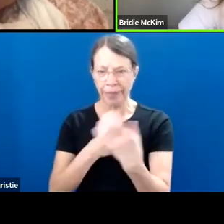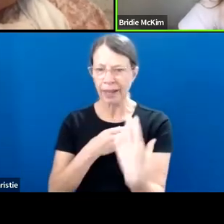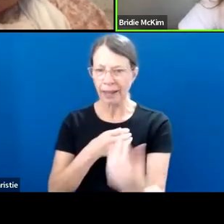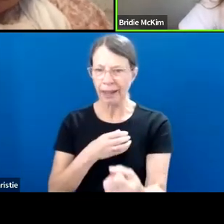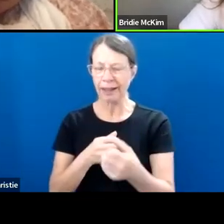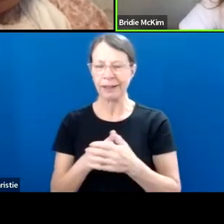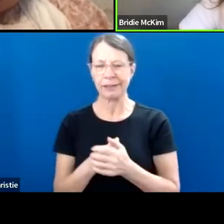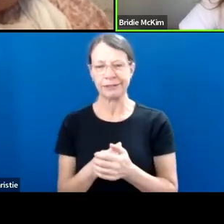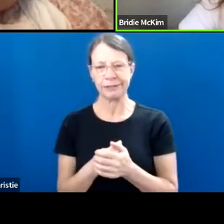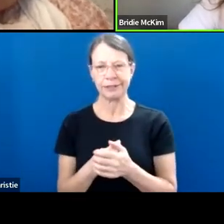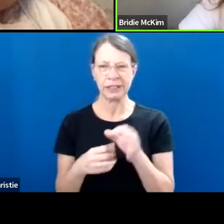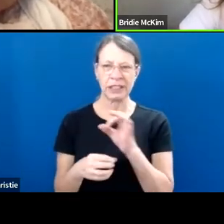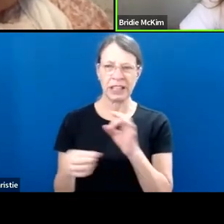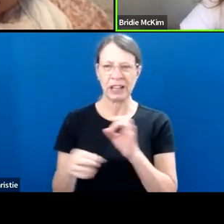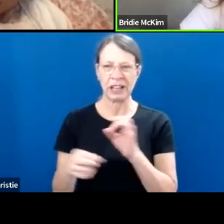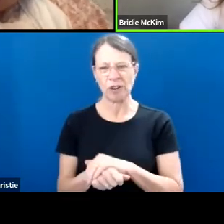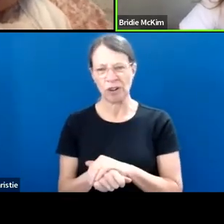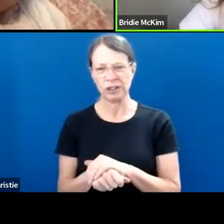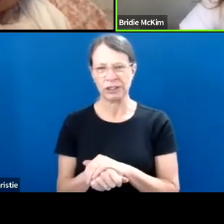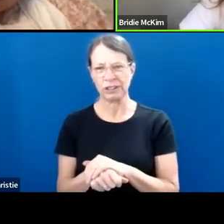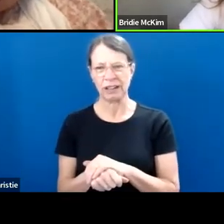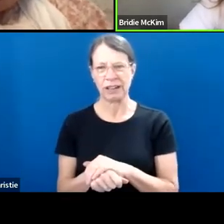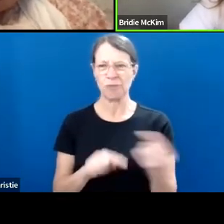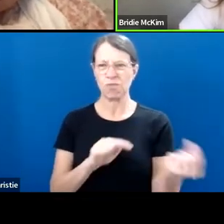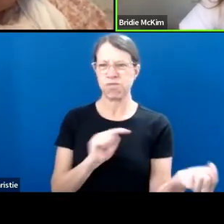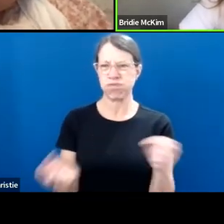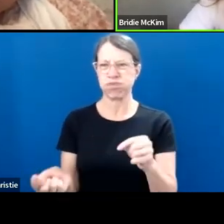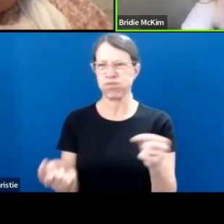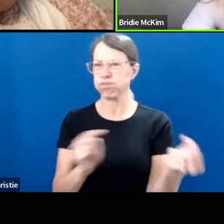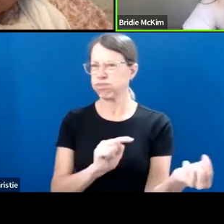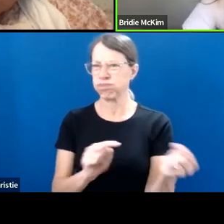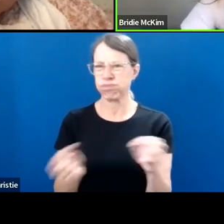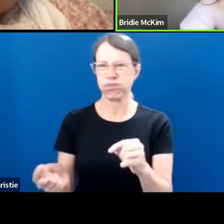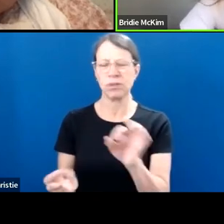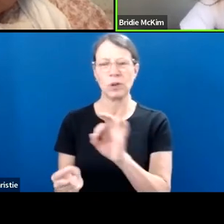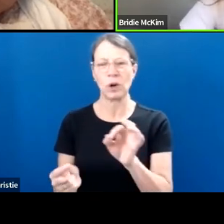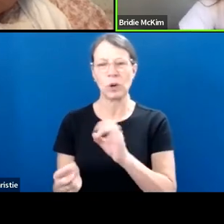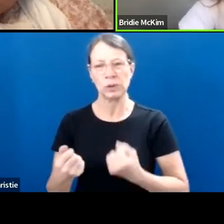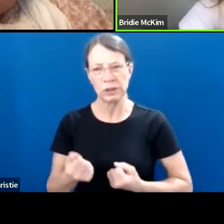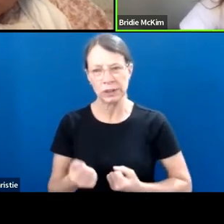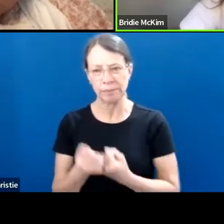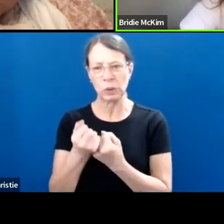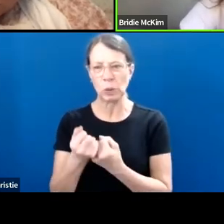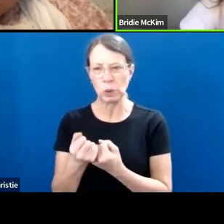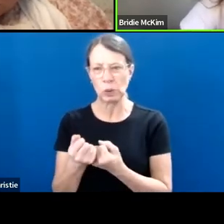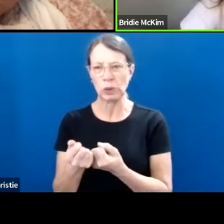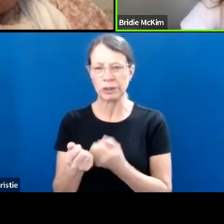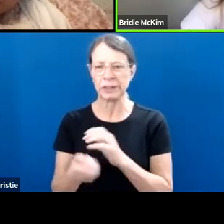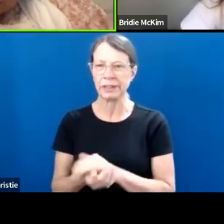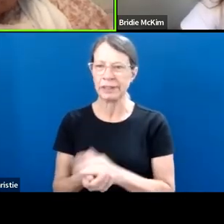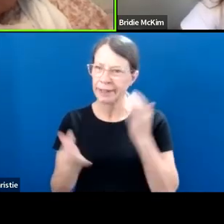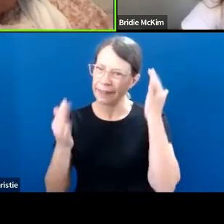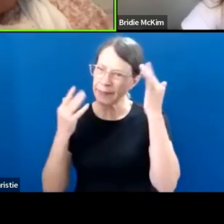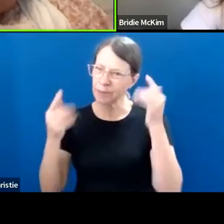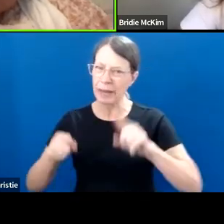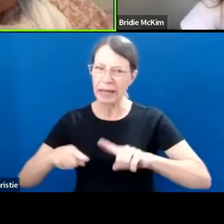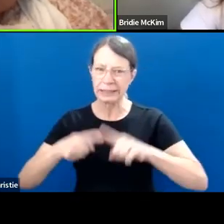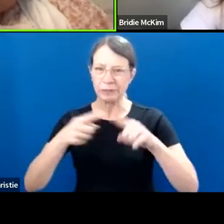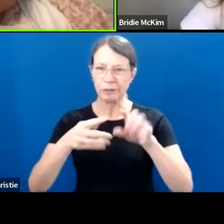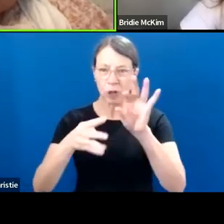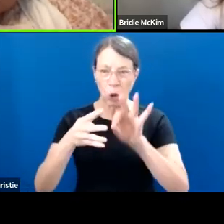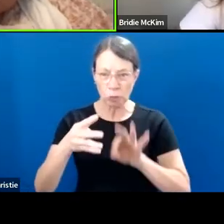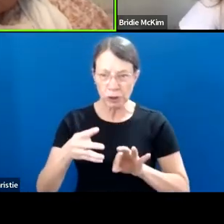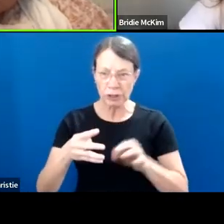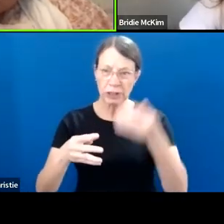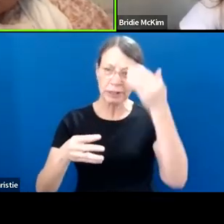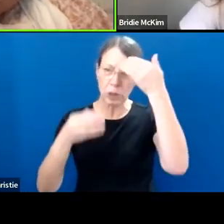not making it a binary thing, but being really open to all the options we can take and